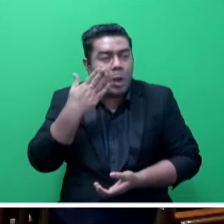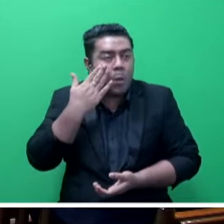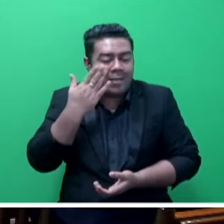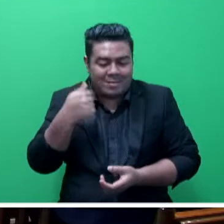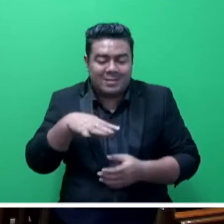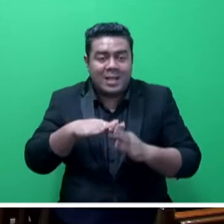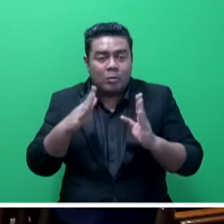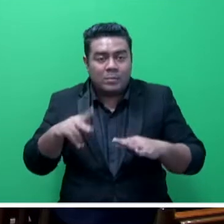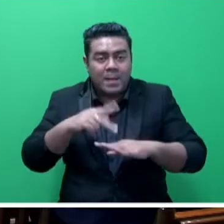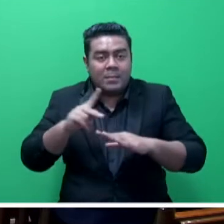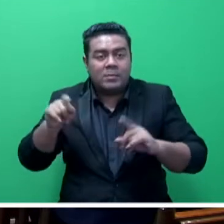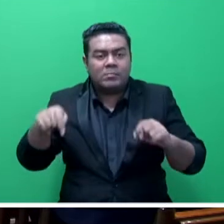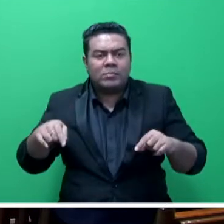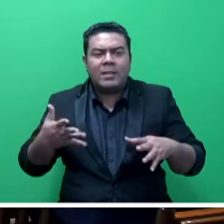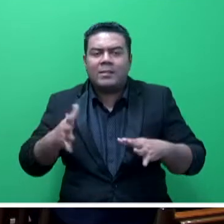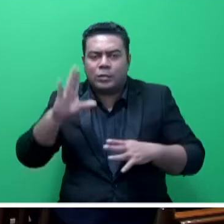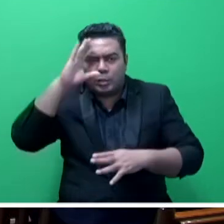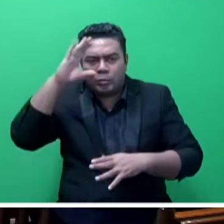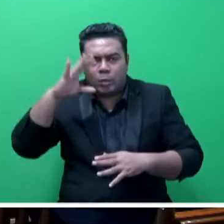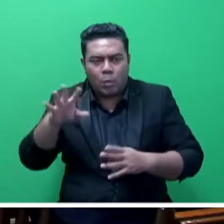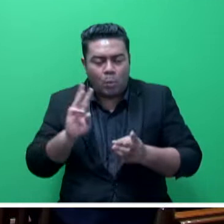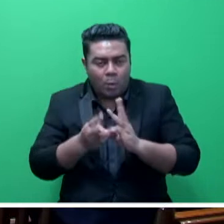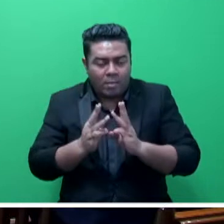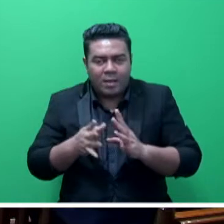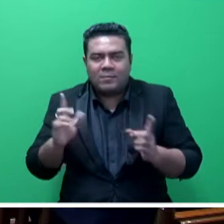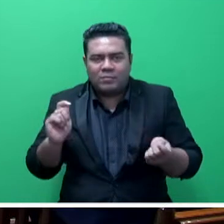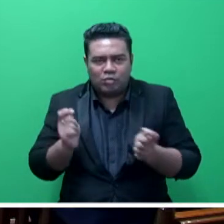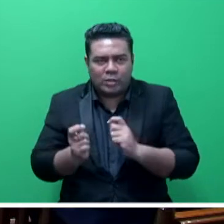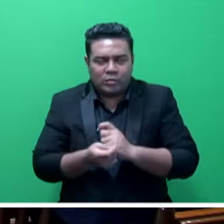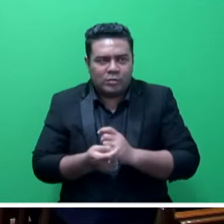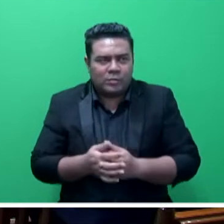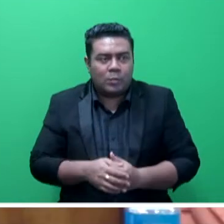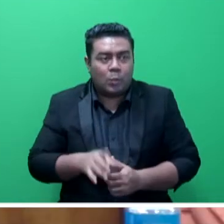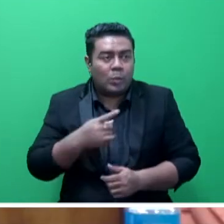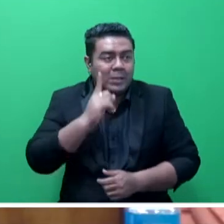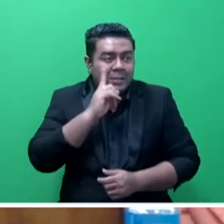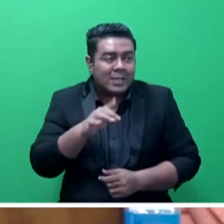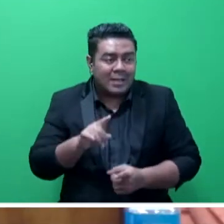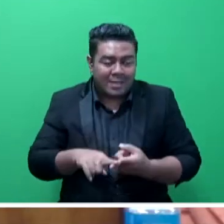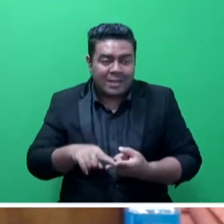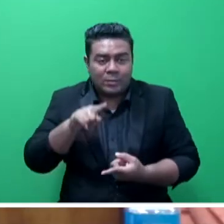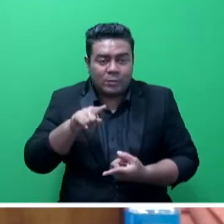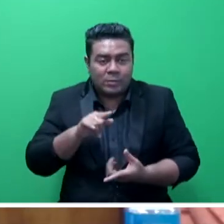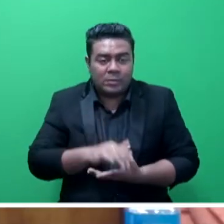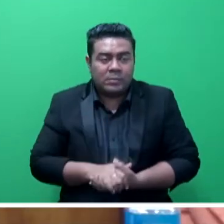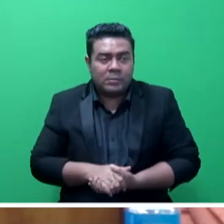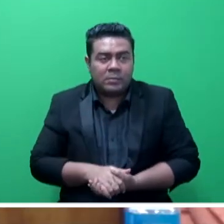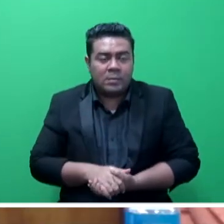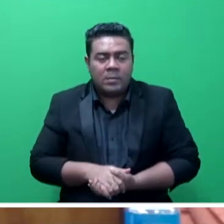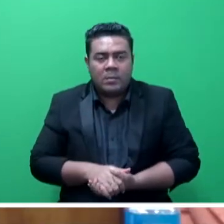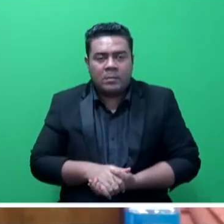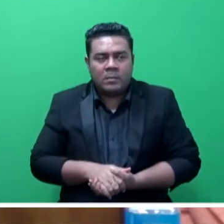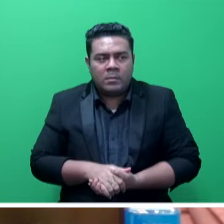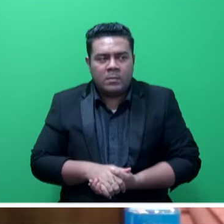House and also in our country, that weather patterns are changing. We're seeing the increase in the temperatures